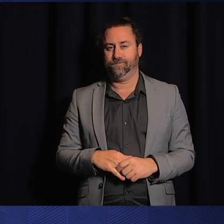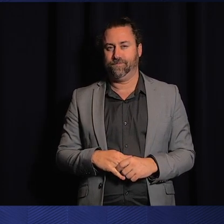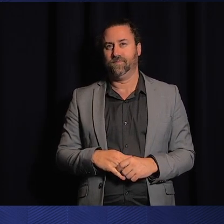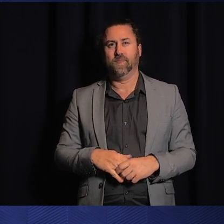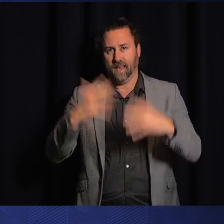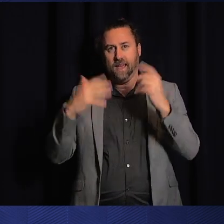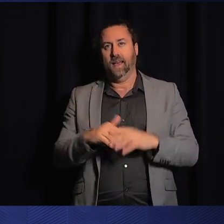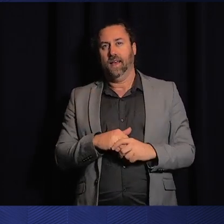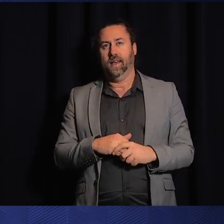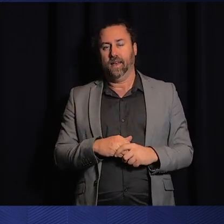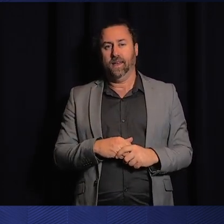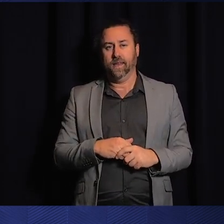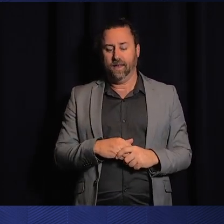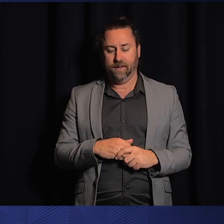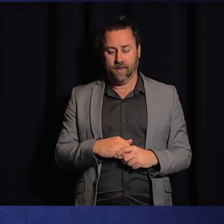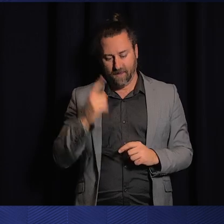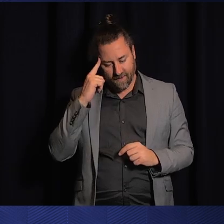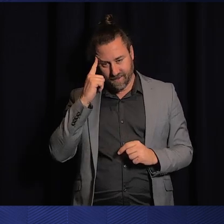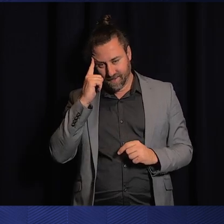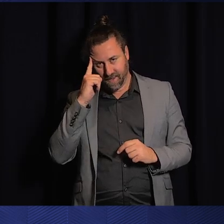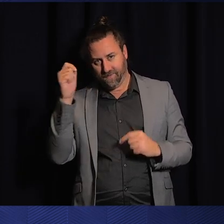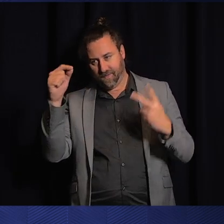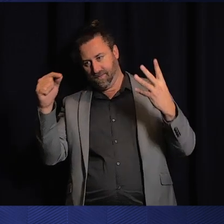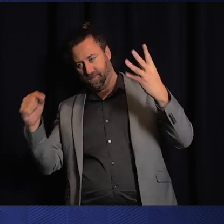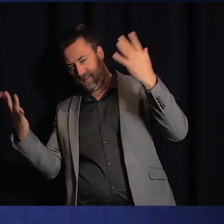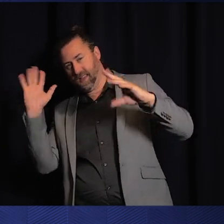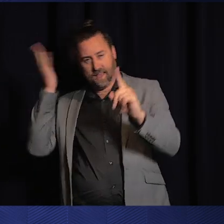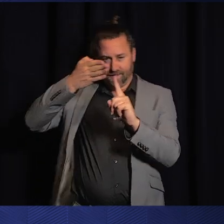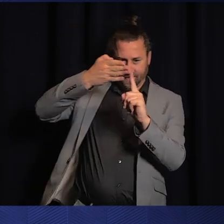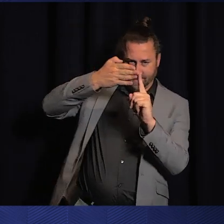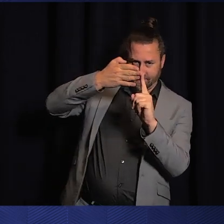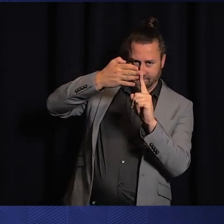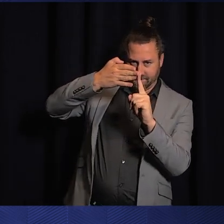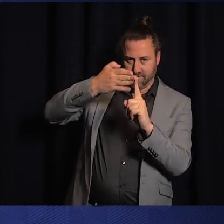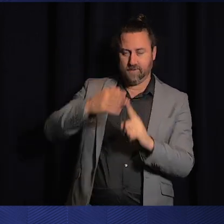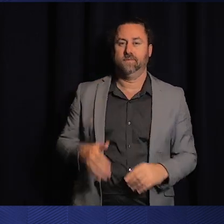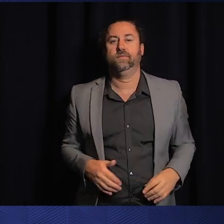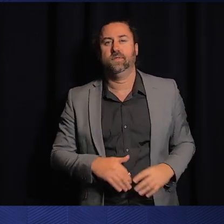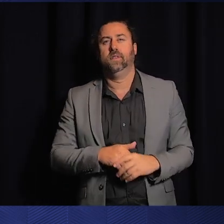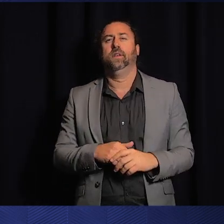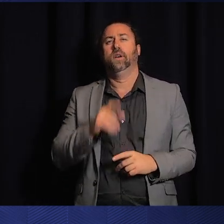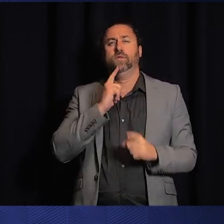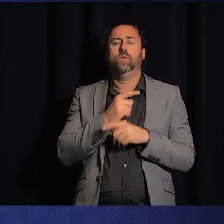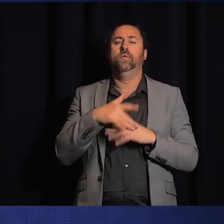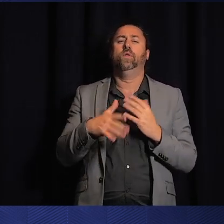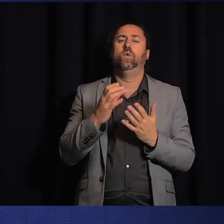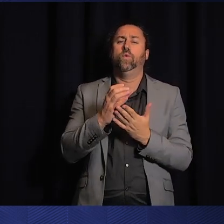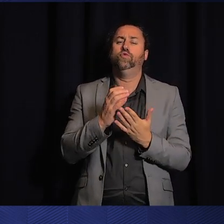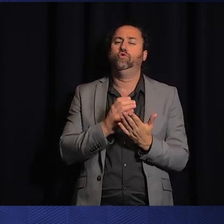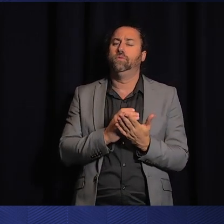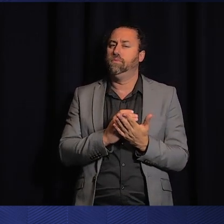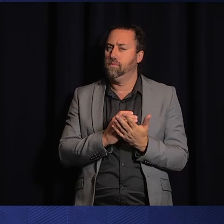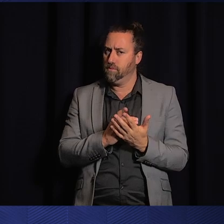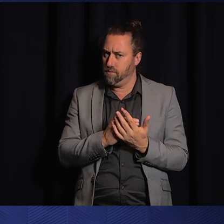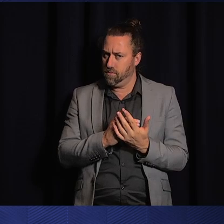Well, I mean, there are others, but I think that stands out. CEDAW stands out. And you referred to the Constitution, and obviously